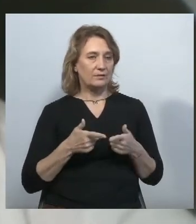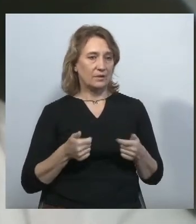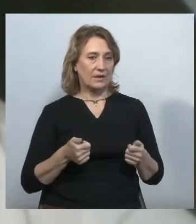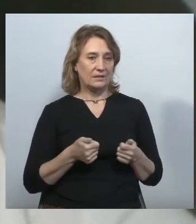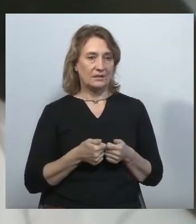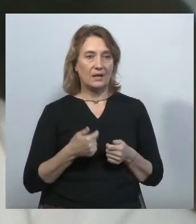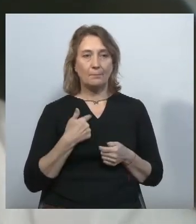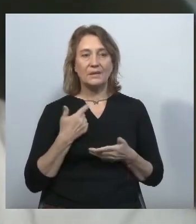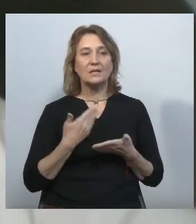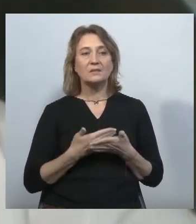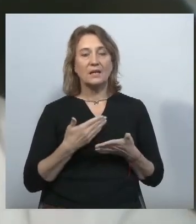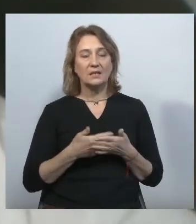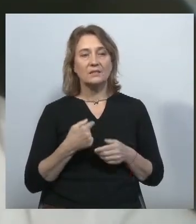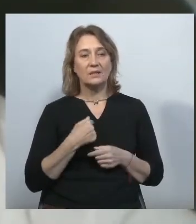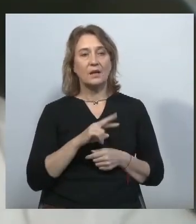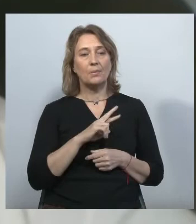self-regulatory